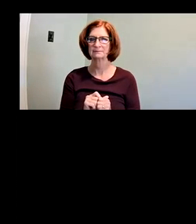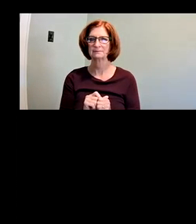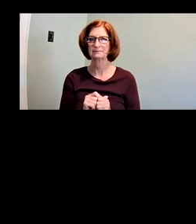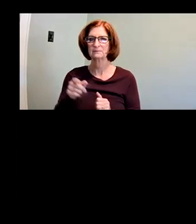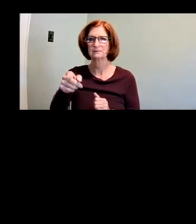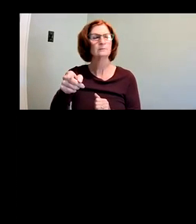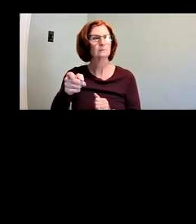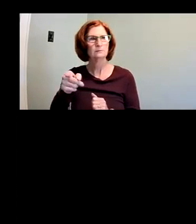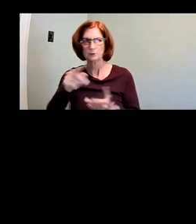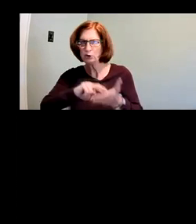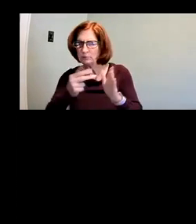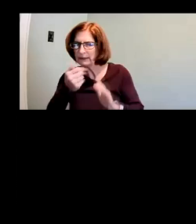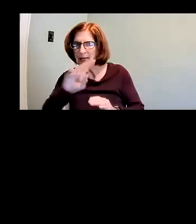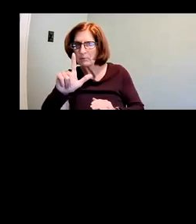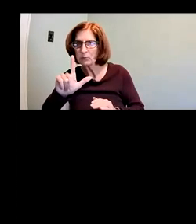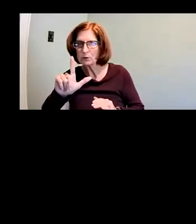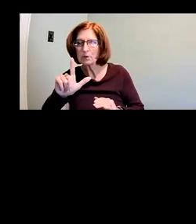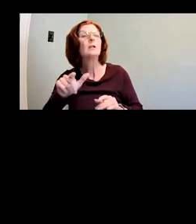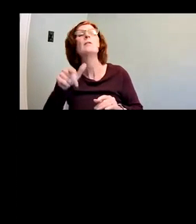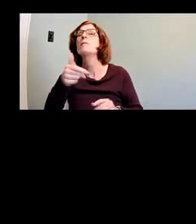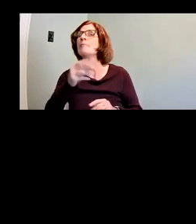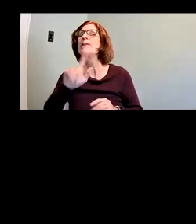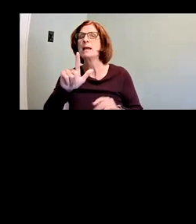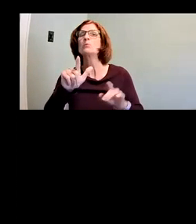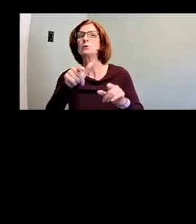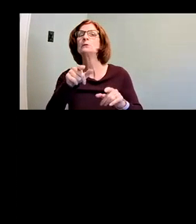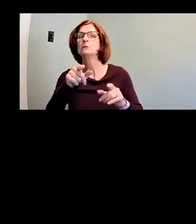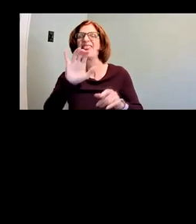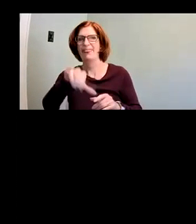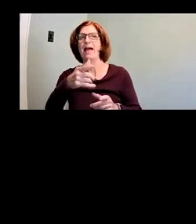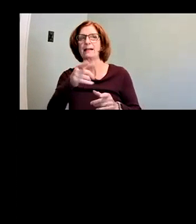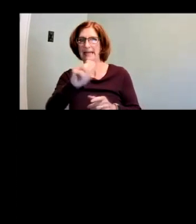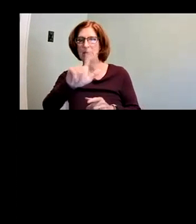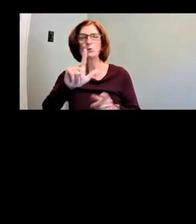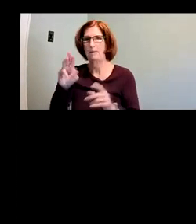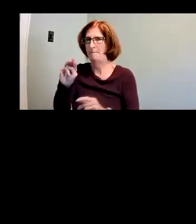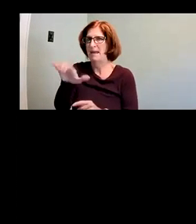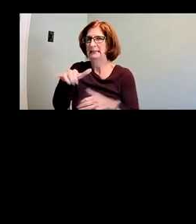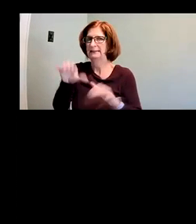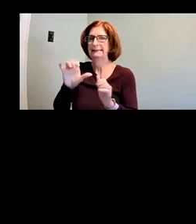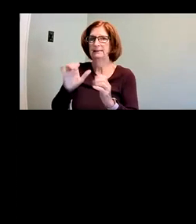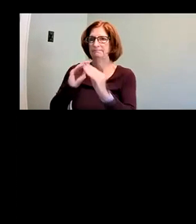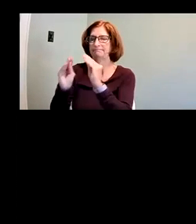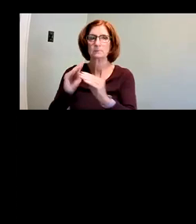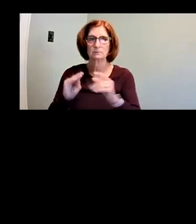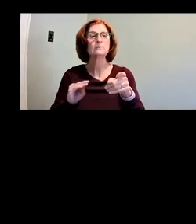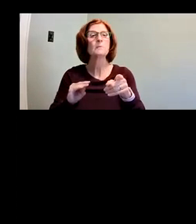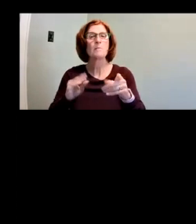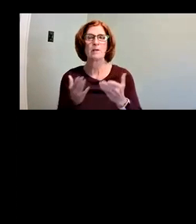the April board meeting. The minutes are still in development. Yeah, sorry, April minutes. Thank you. Motion to